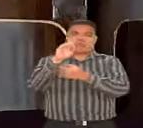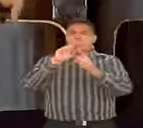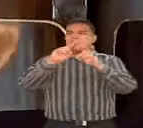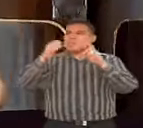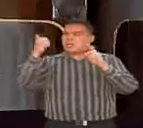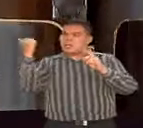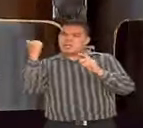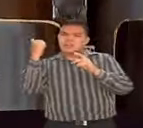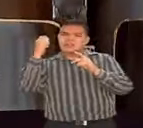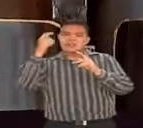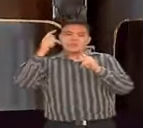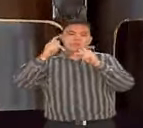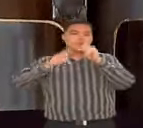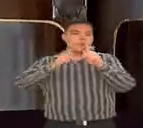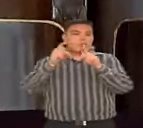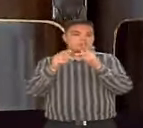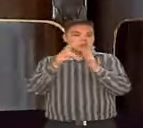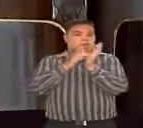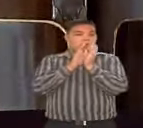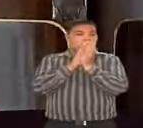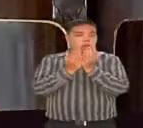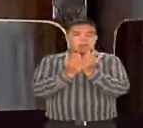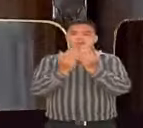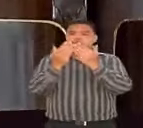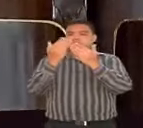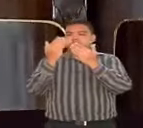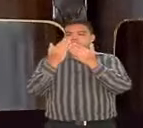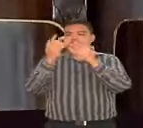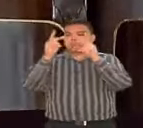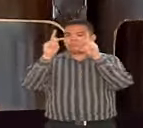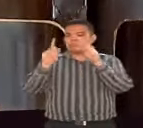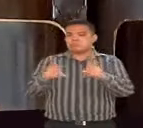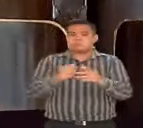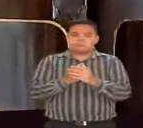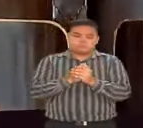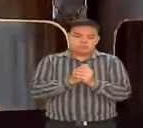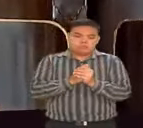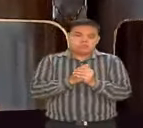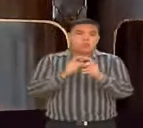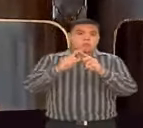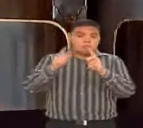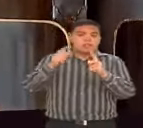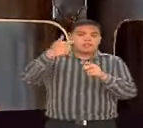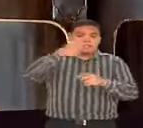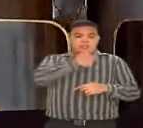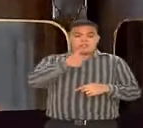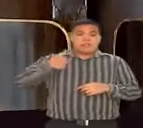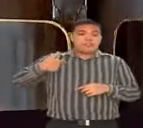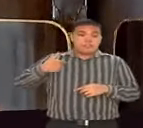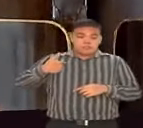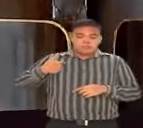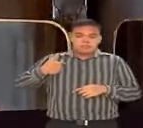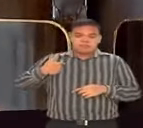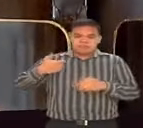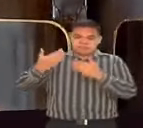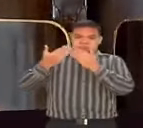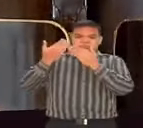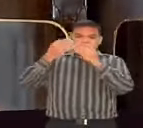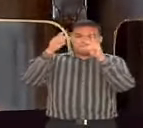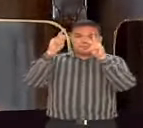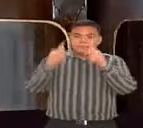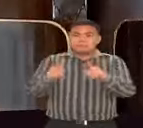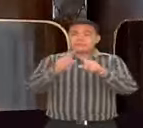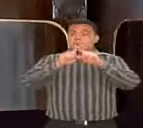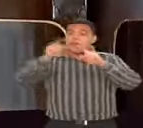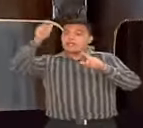rest, common ra ng mga tao. And here, Gideon was a common person, but yet